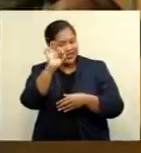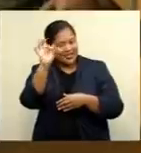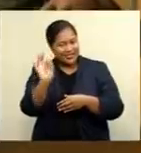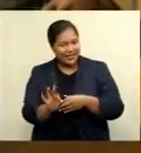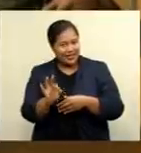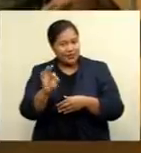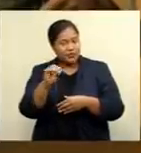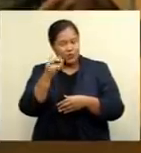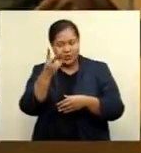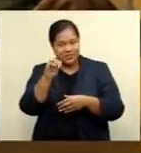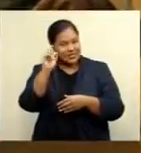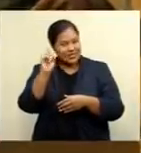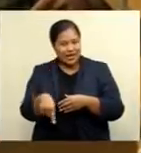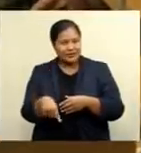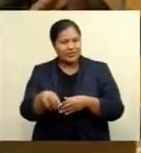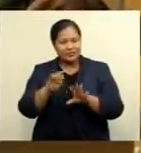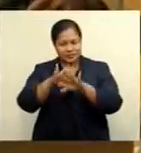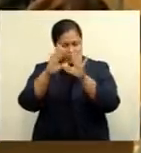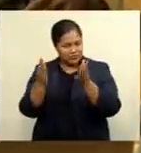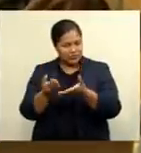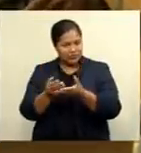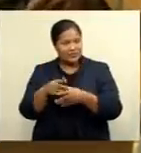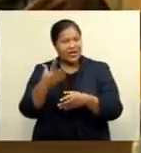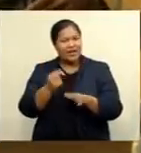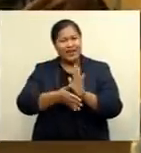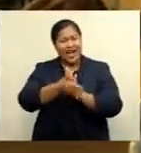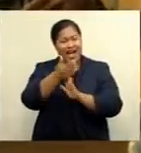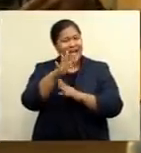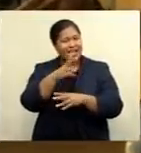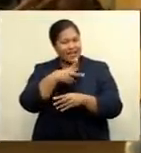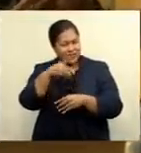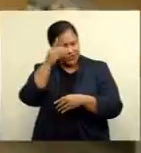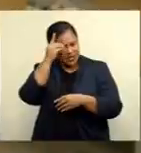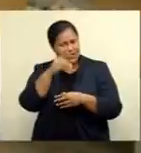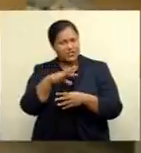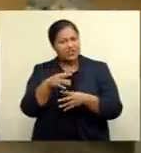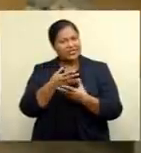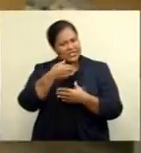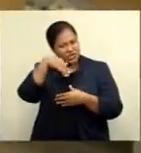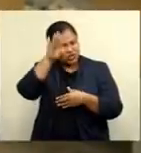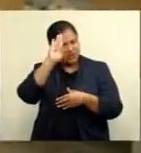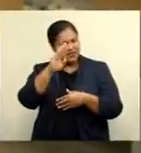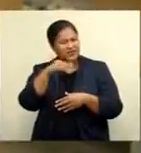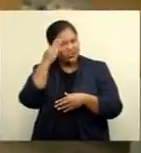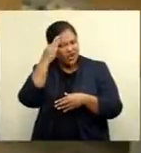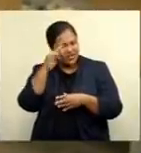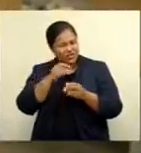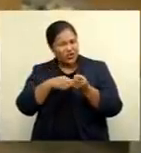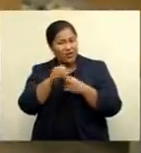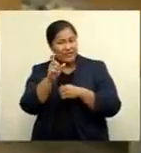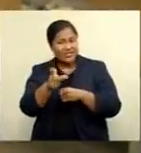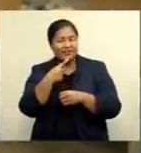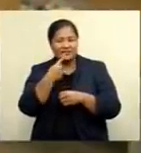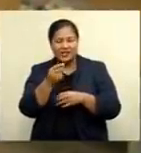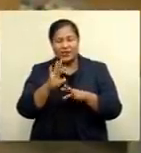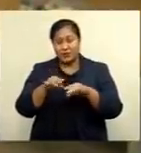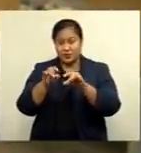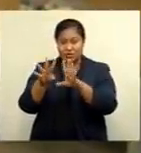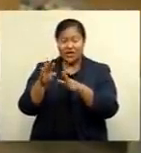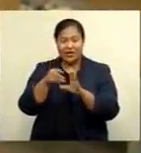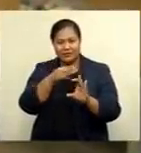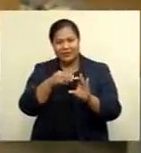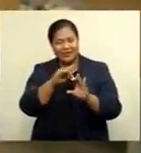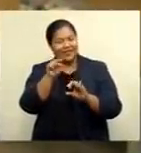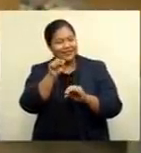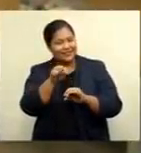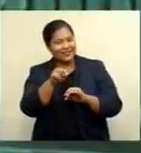institutions worldwide. However, Times Higher Education Chief Knowledge Officer Phil Beatty has told Australian media that this is an